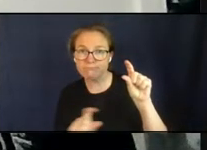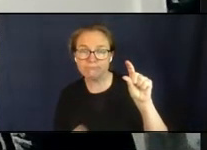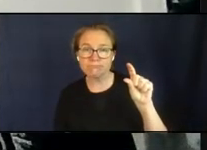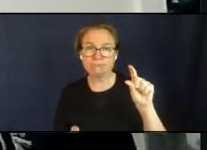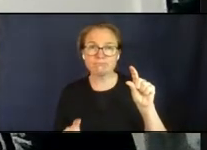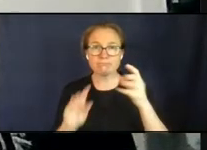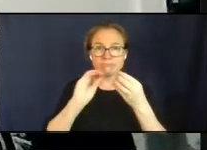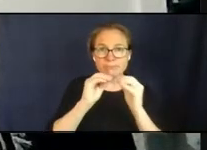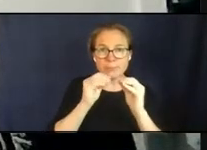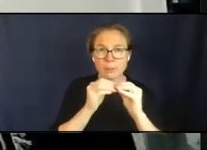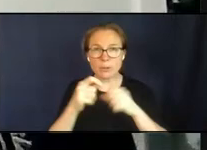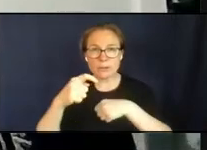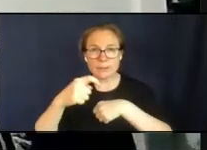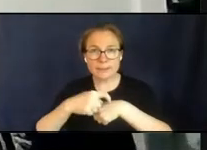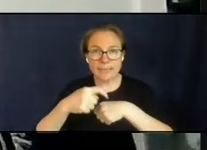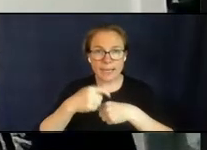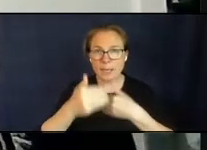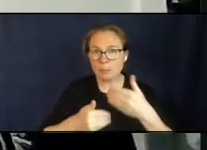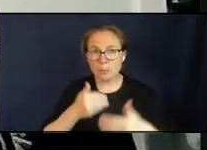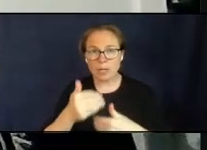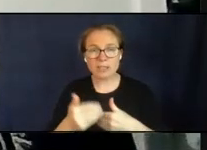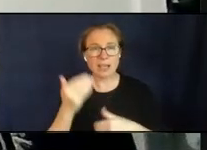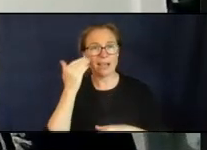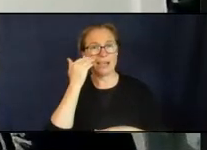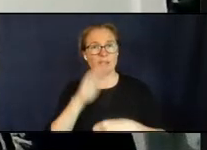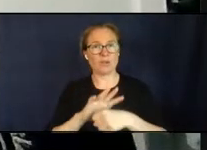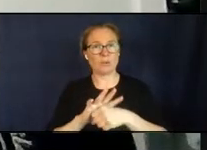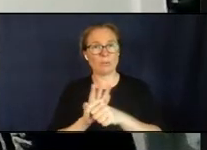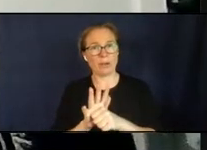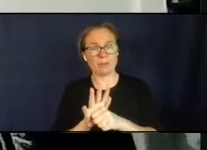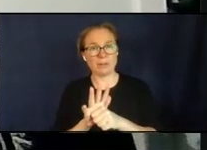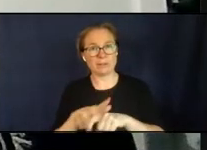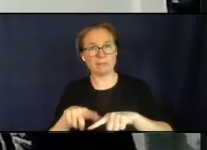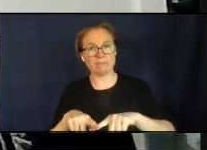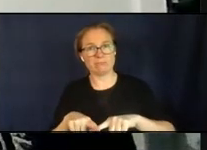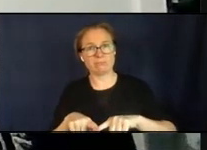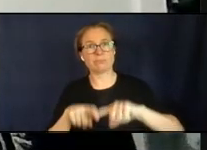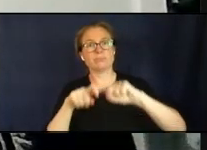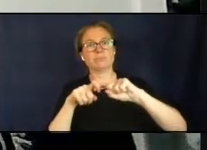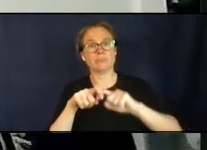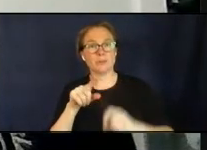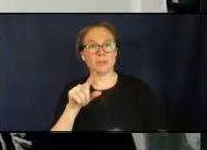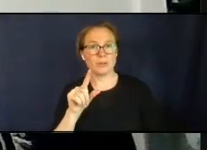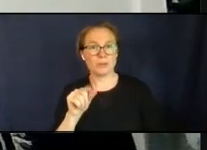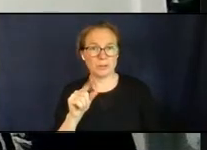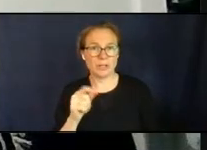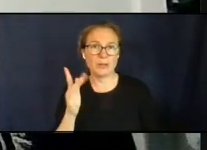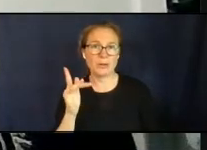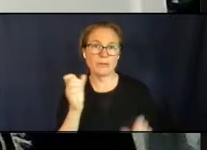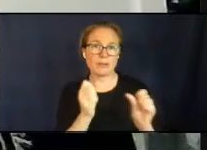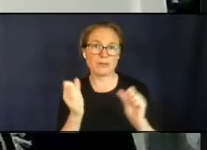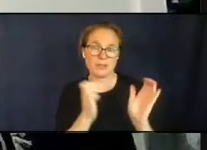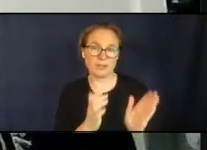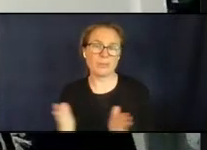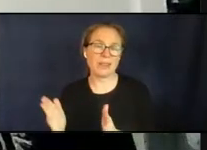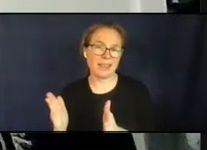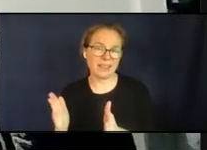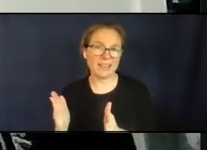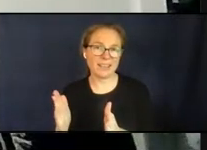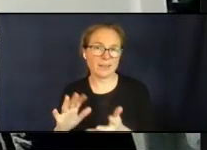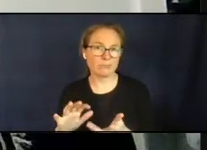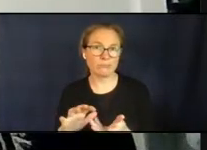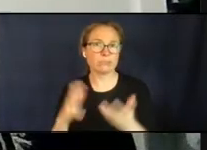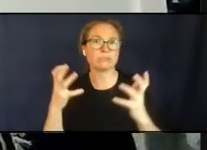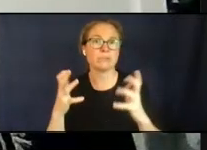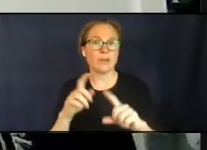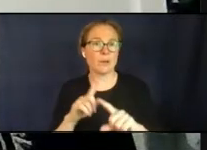know that the pandemic threw a bump in the 2025 strategic plan, but as we talked about at the beginning of the